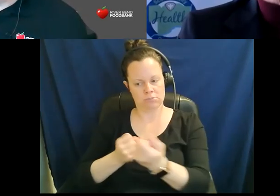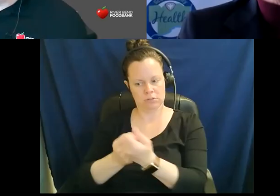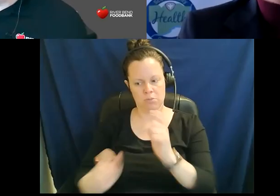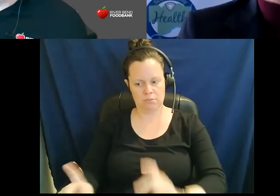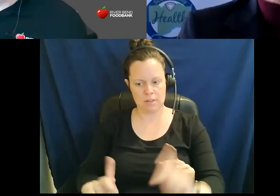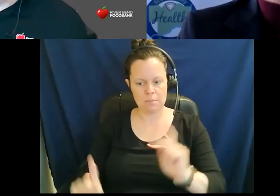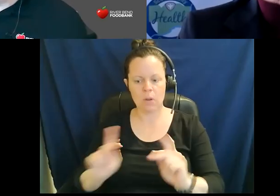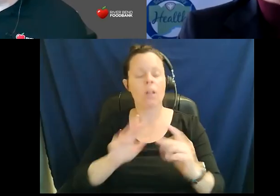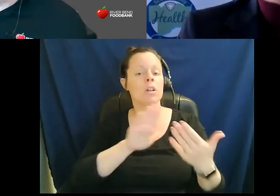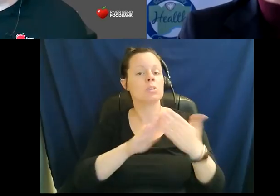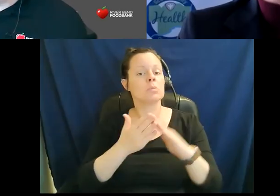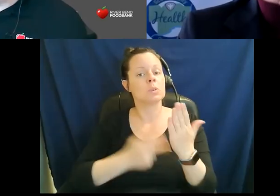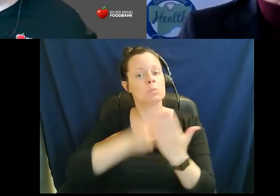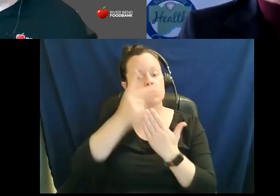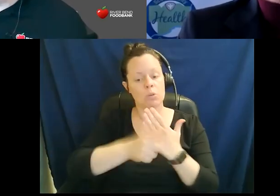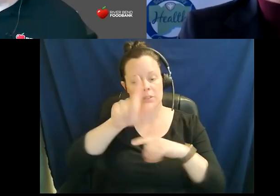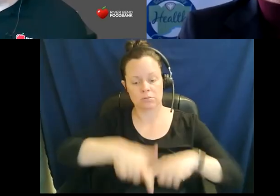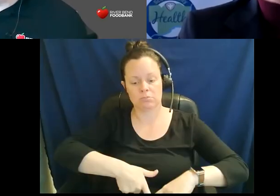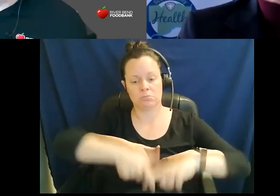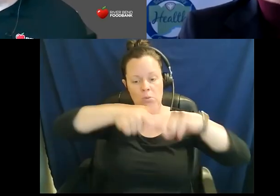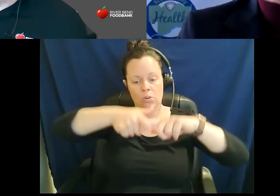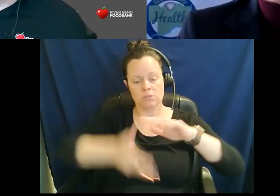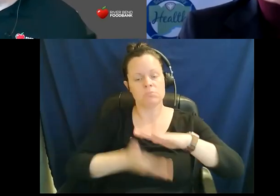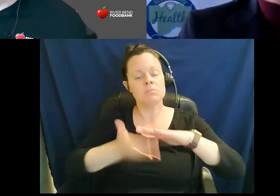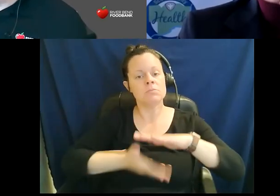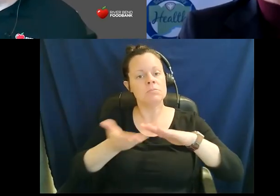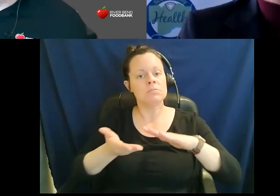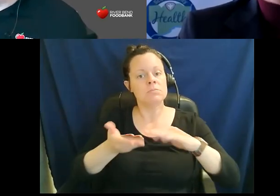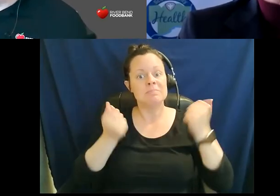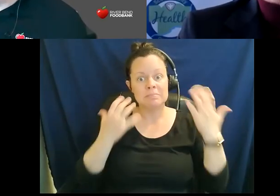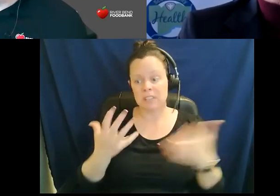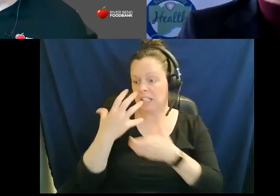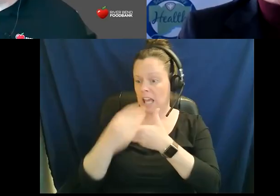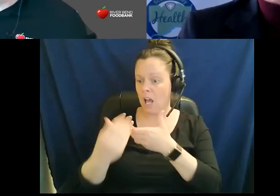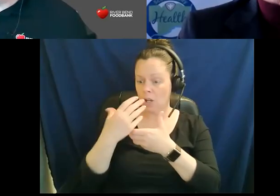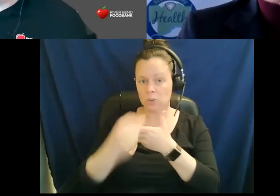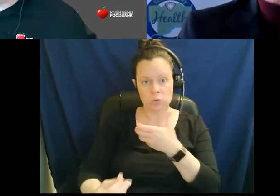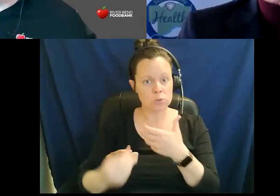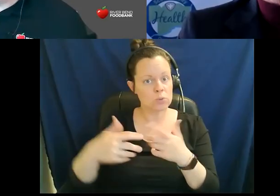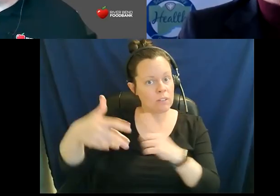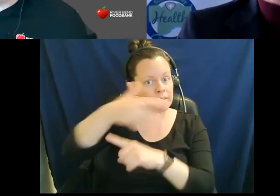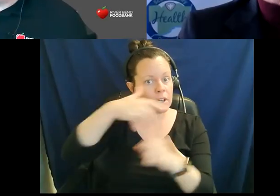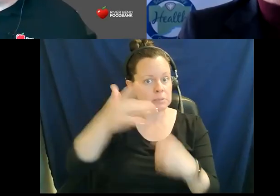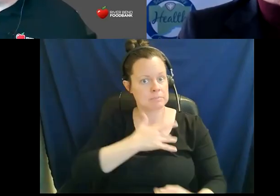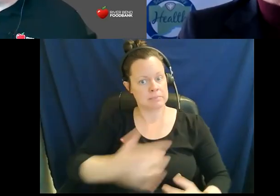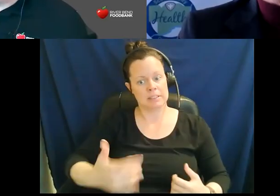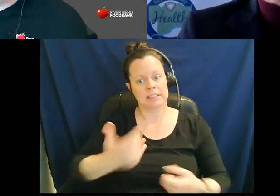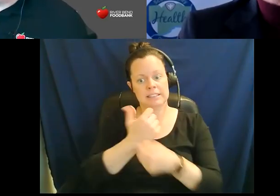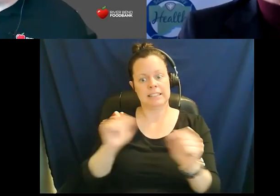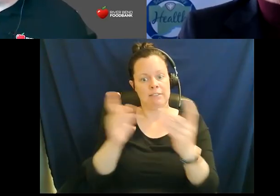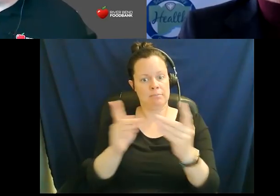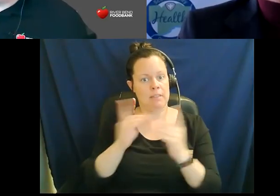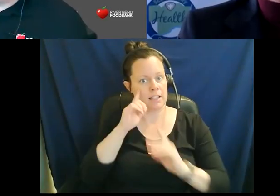programs have had to pause operations, and many of our outdoor built environments that provide safe places for members of our